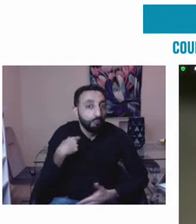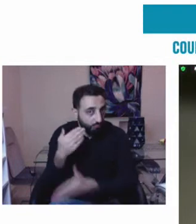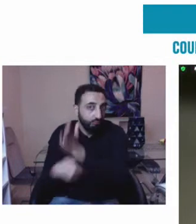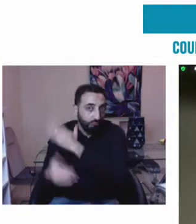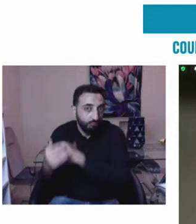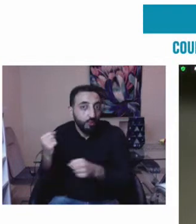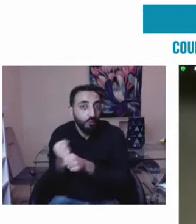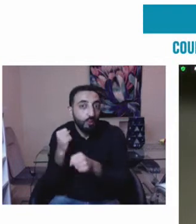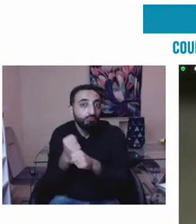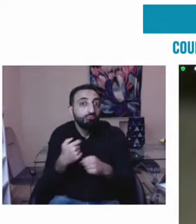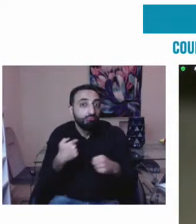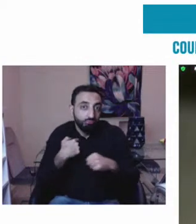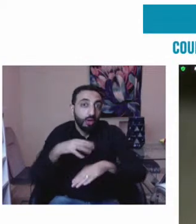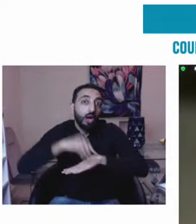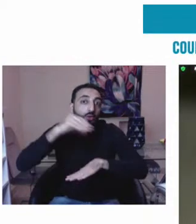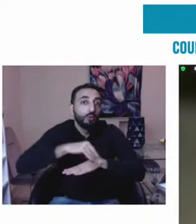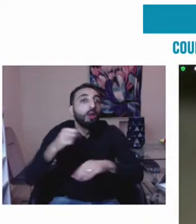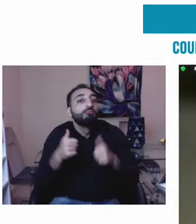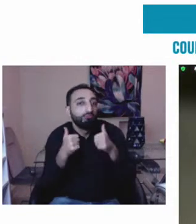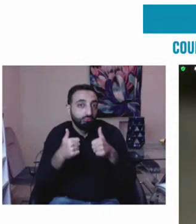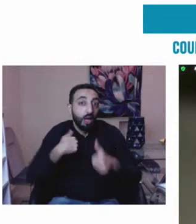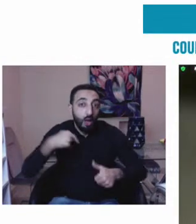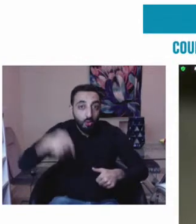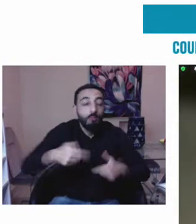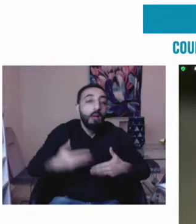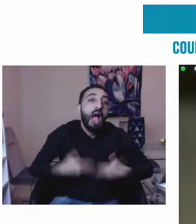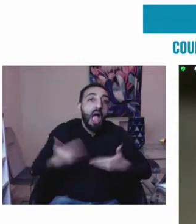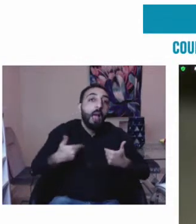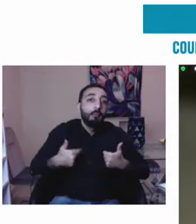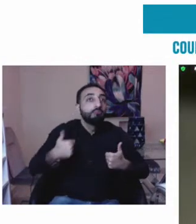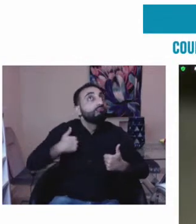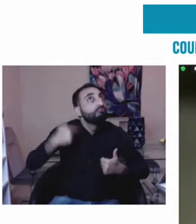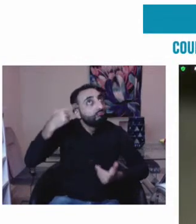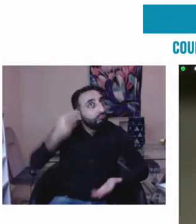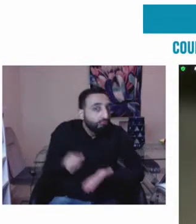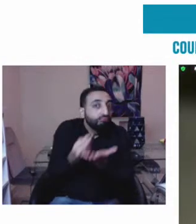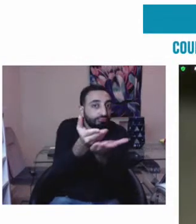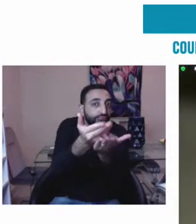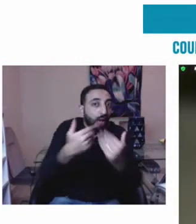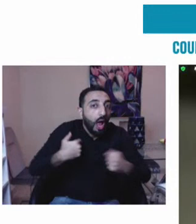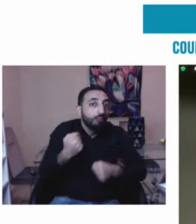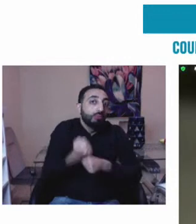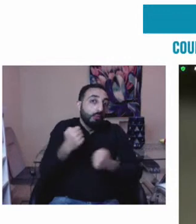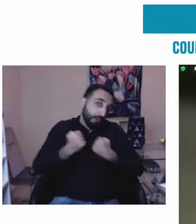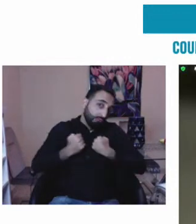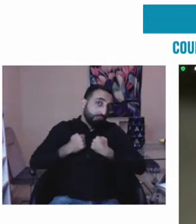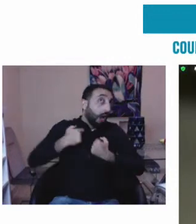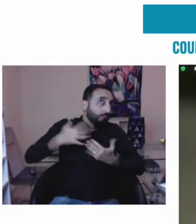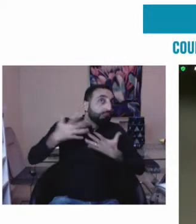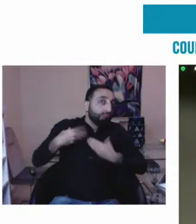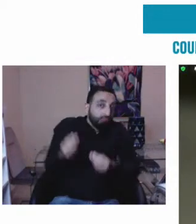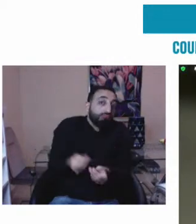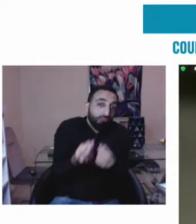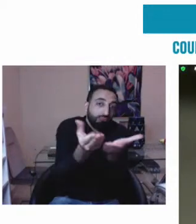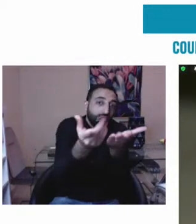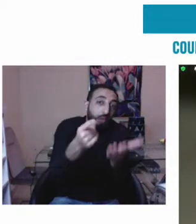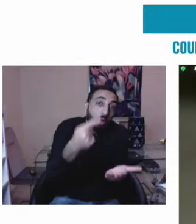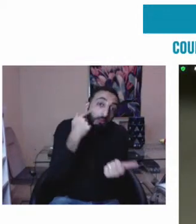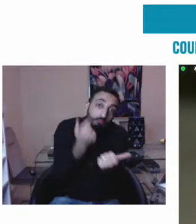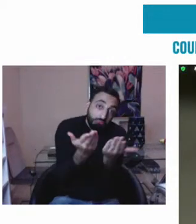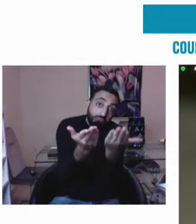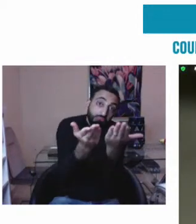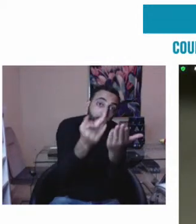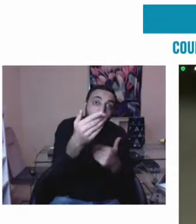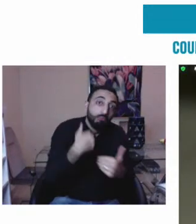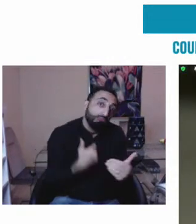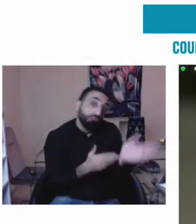share experiences and lessons learned. Now, some of the good practices have already been presented by earlier panelists, for